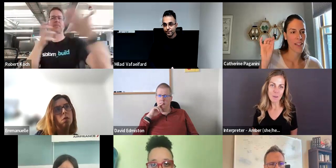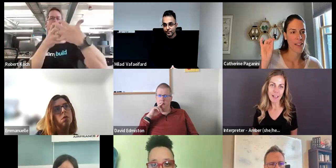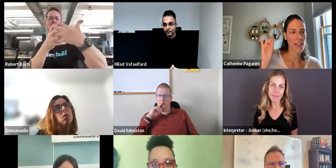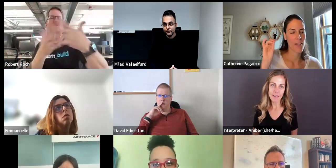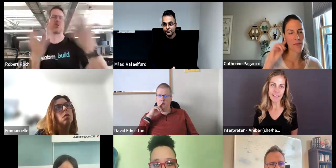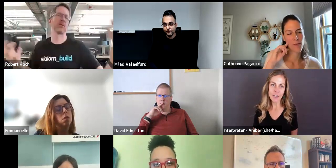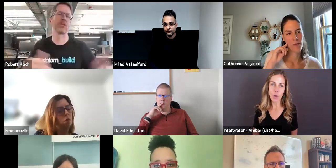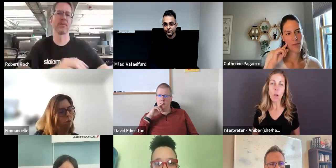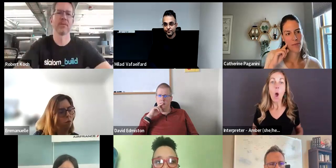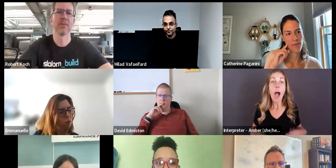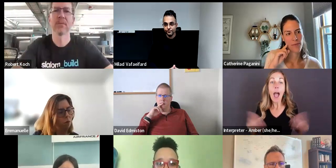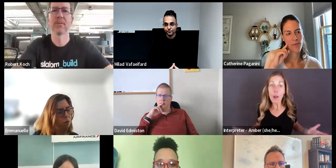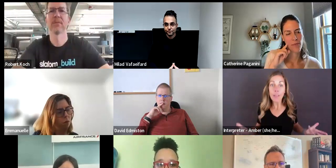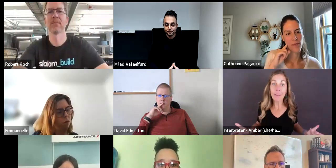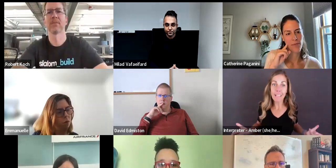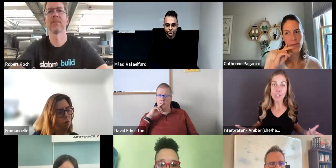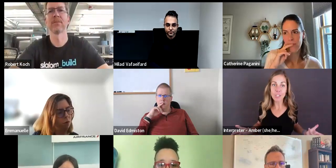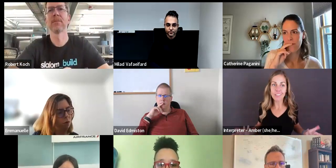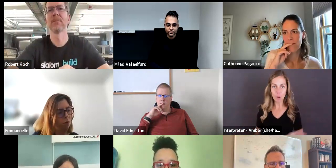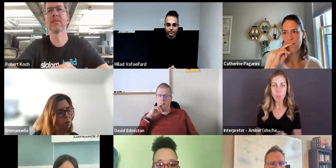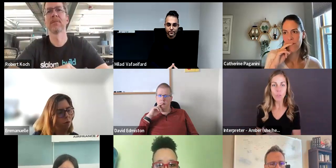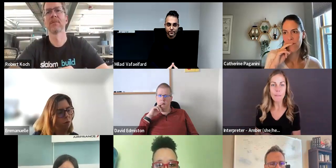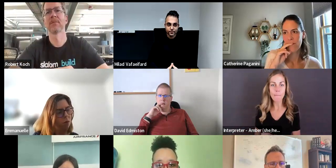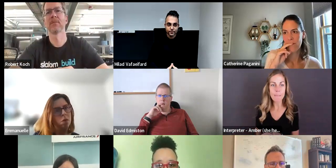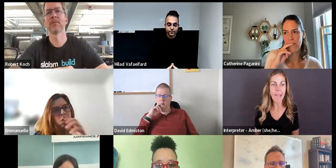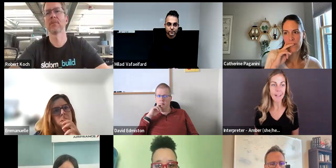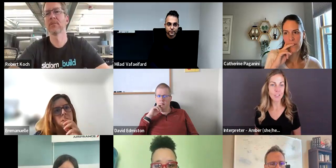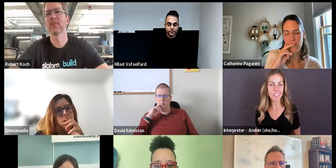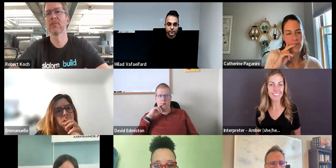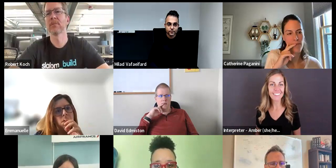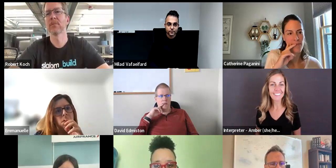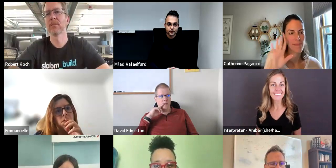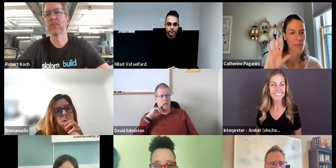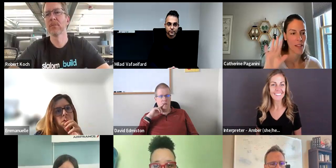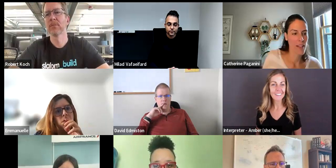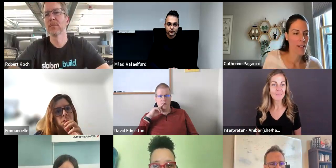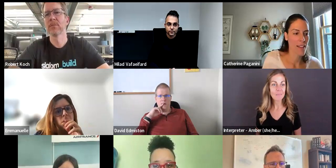And we have, you know, our expectations will then be matched.